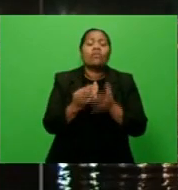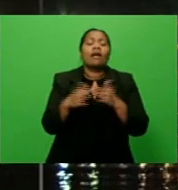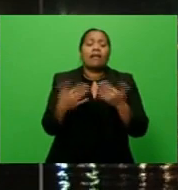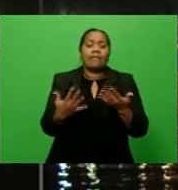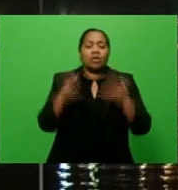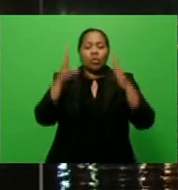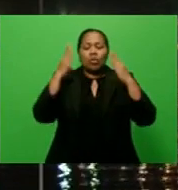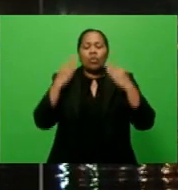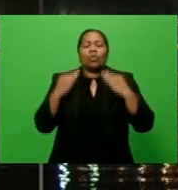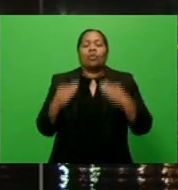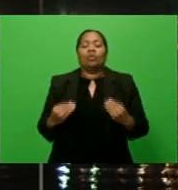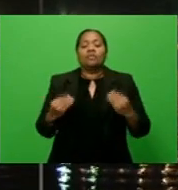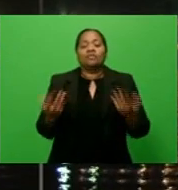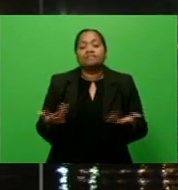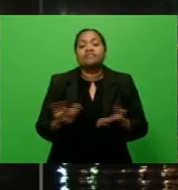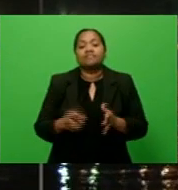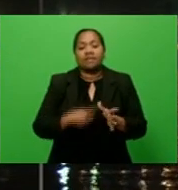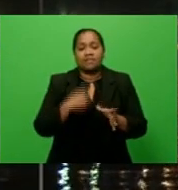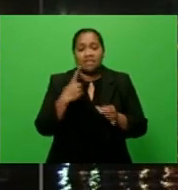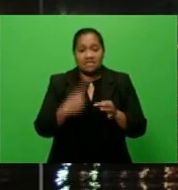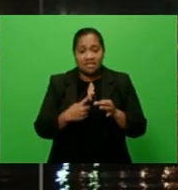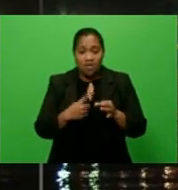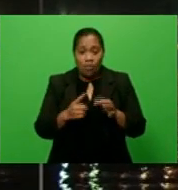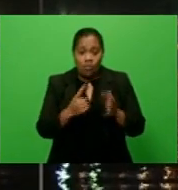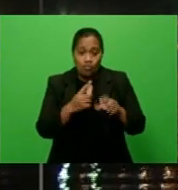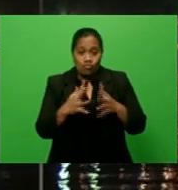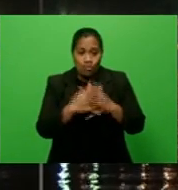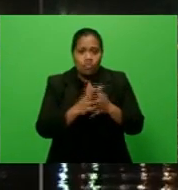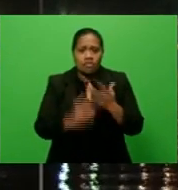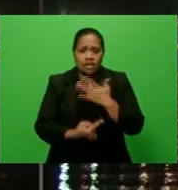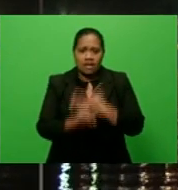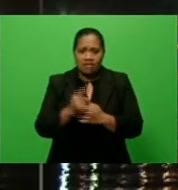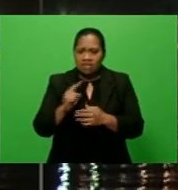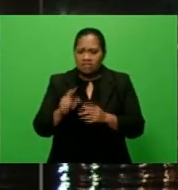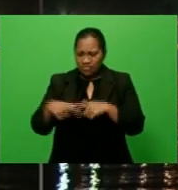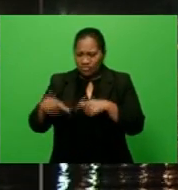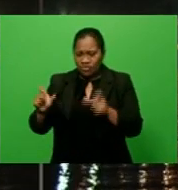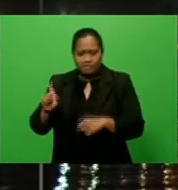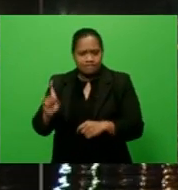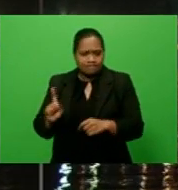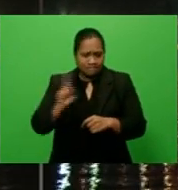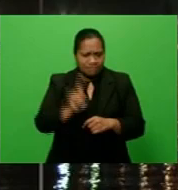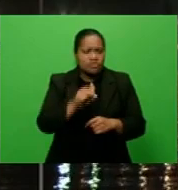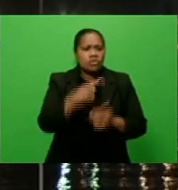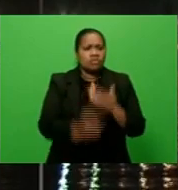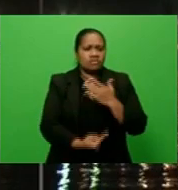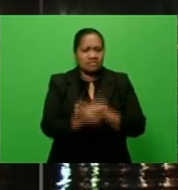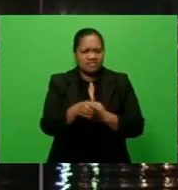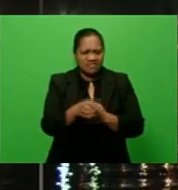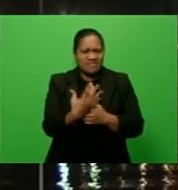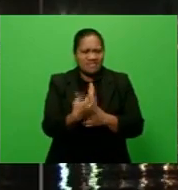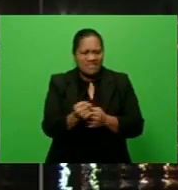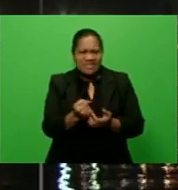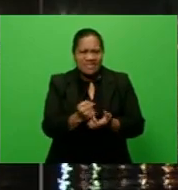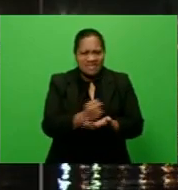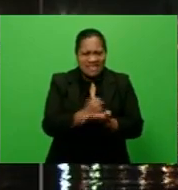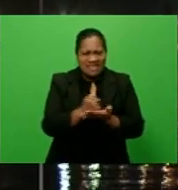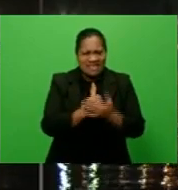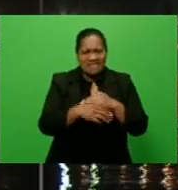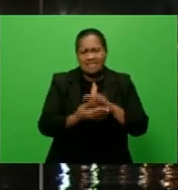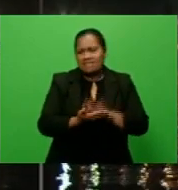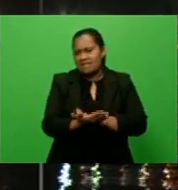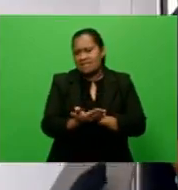Apanisa Wangarandovu reports Thambuya was acquitted by the Suva Magistrates Court for a charge of malicious acts under the Public Order